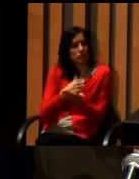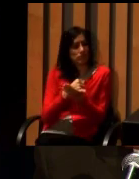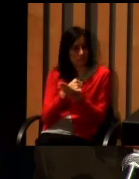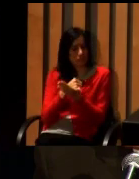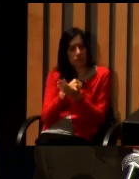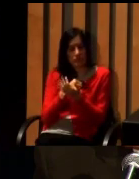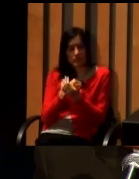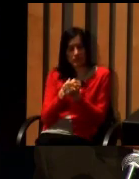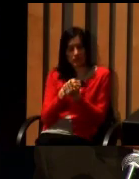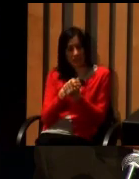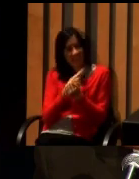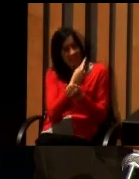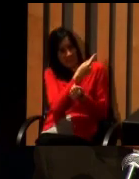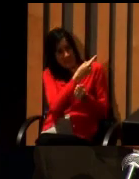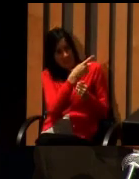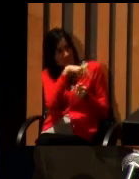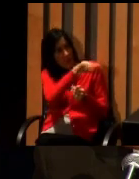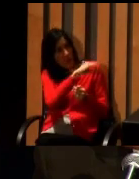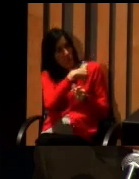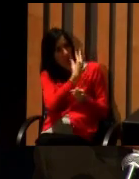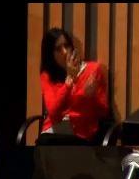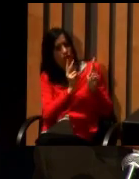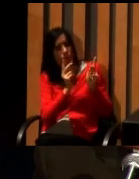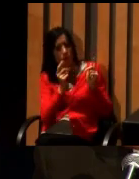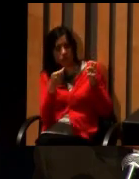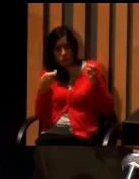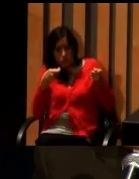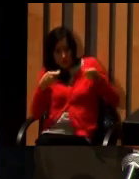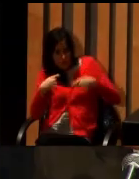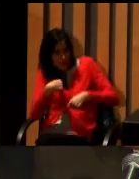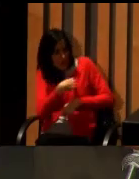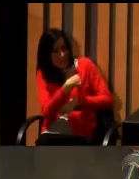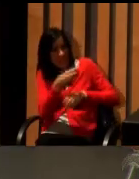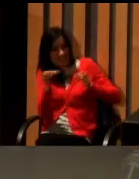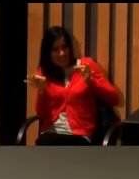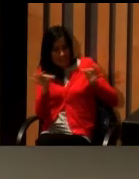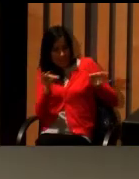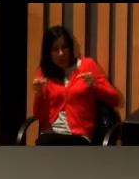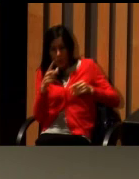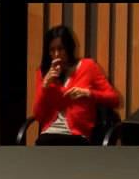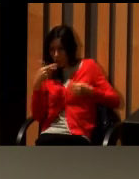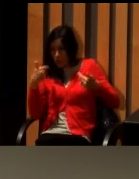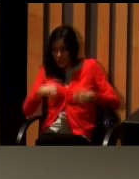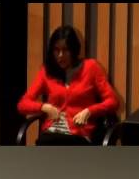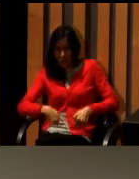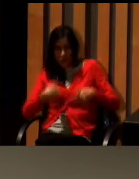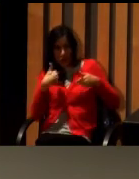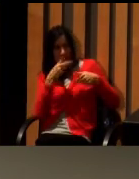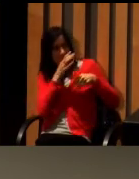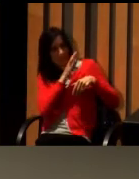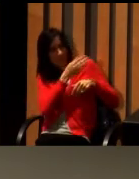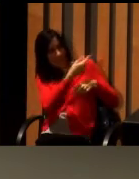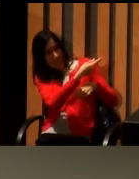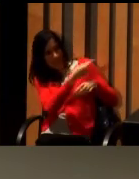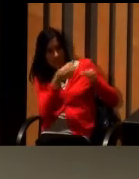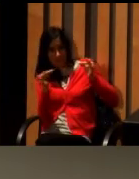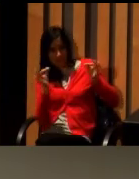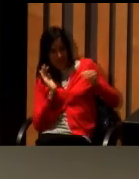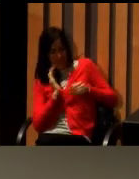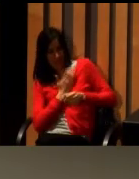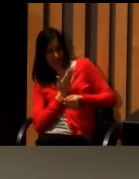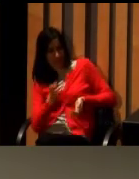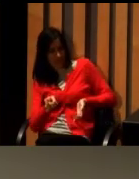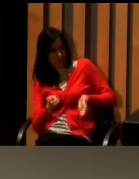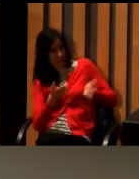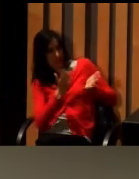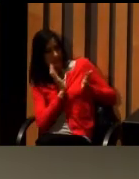be defined by somebody else, that we are to be manipulated by somebody else. You know, the reality